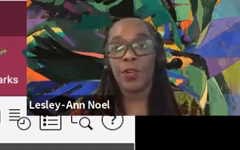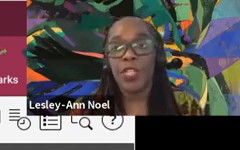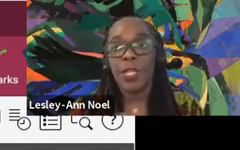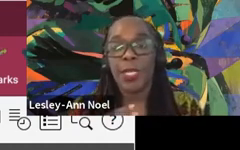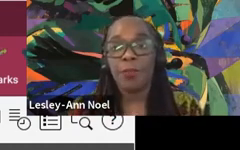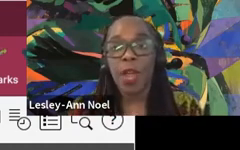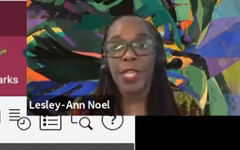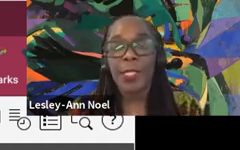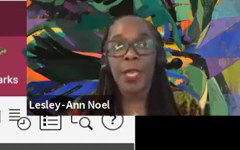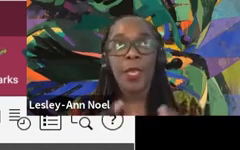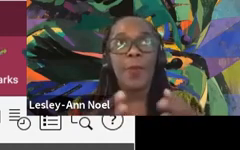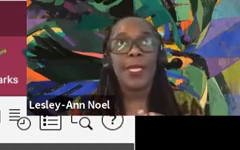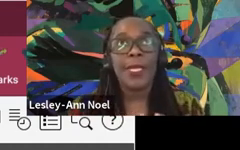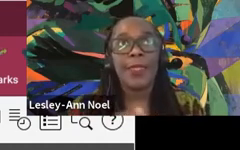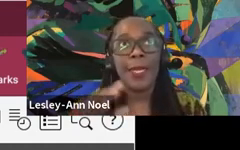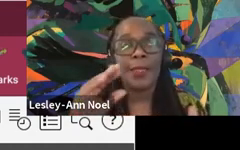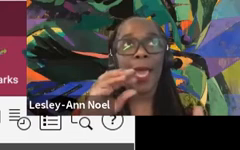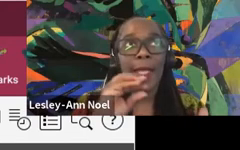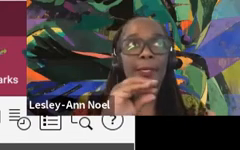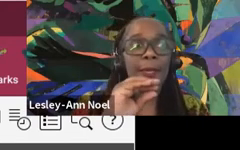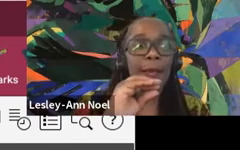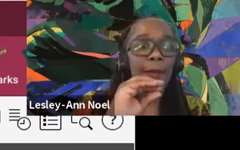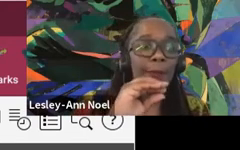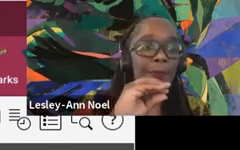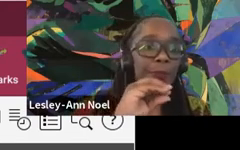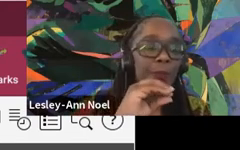using co-creation in projects because